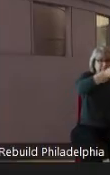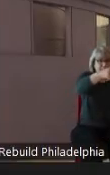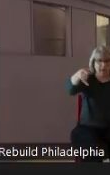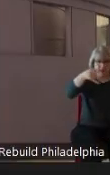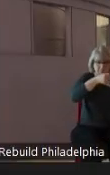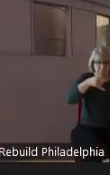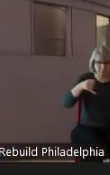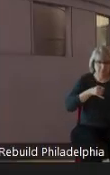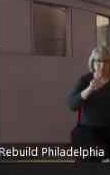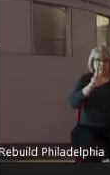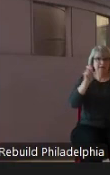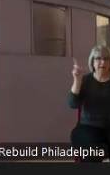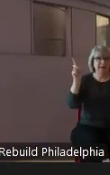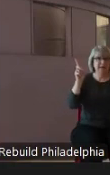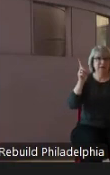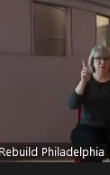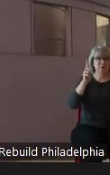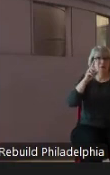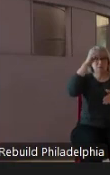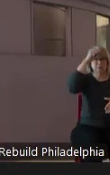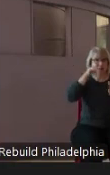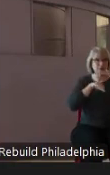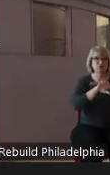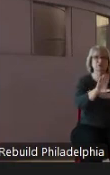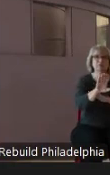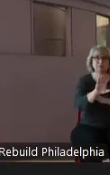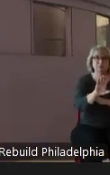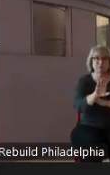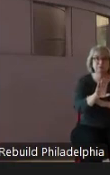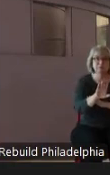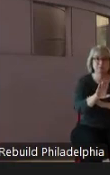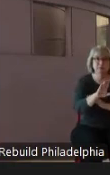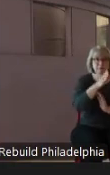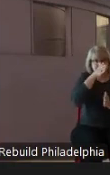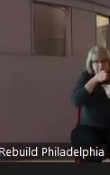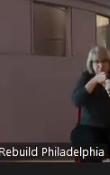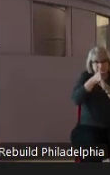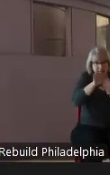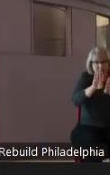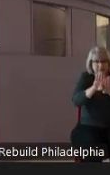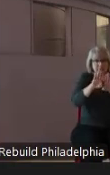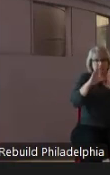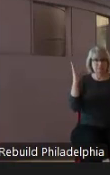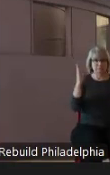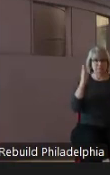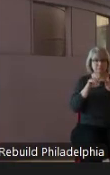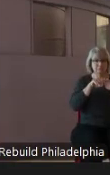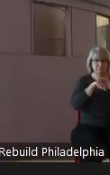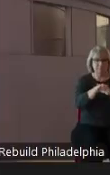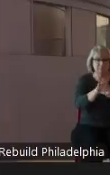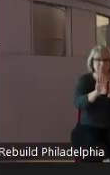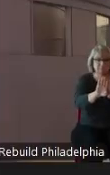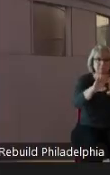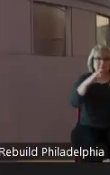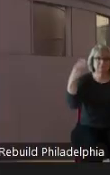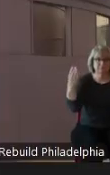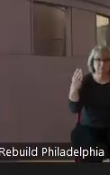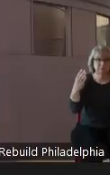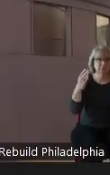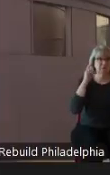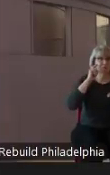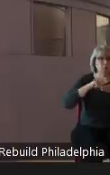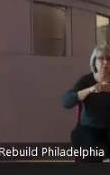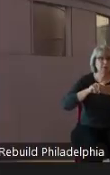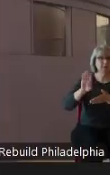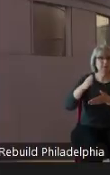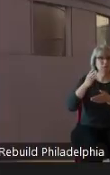first rooms that you'll see when you enter the new building. The main entry doors and vestibule are where the blue star are